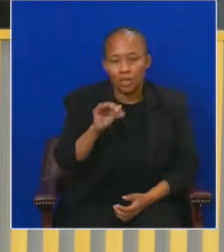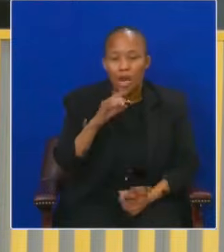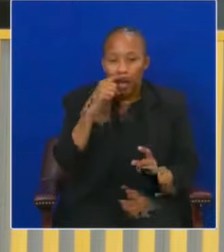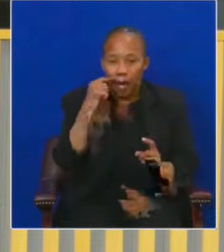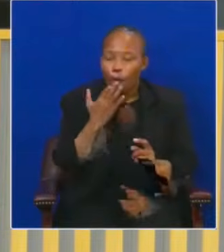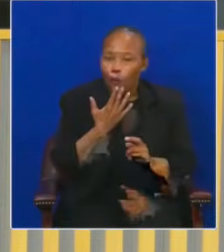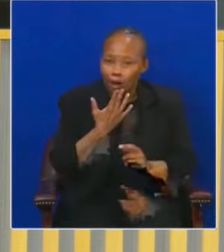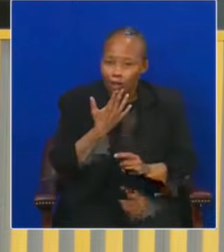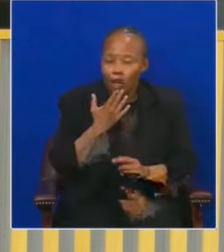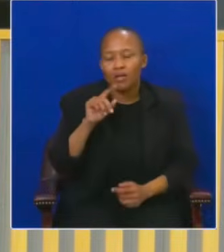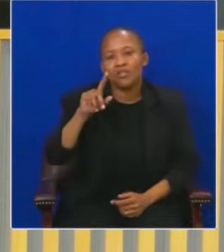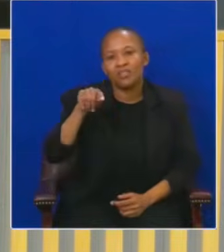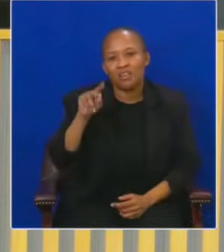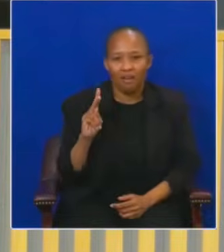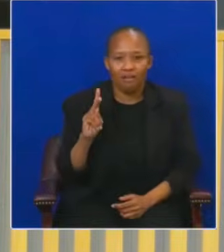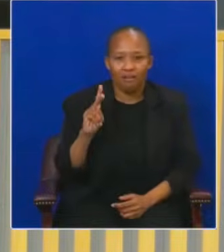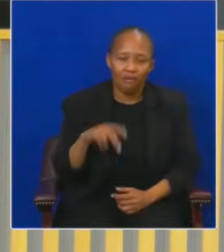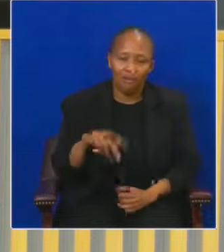Thank you, Witness C.